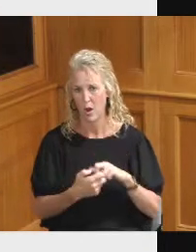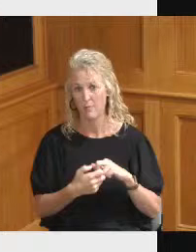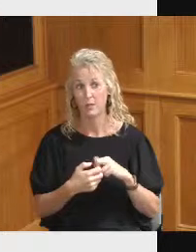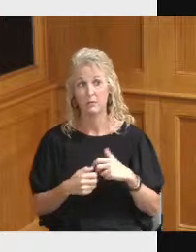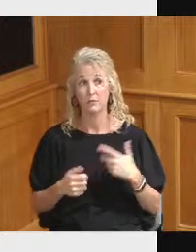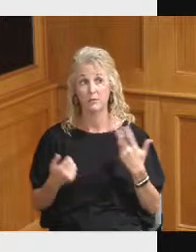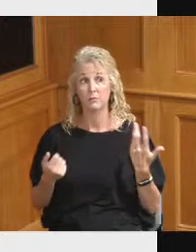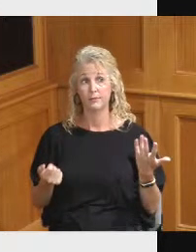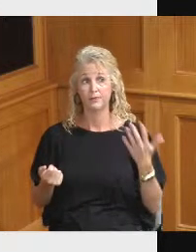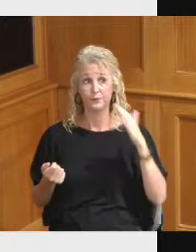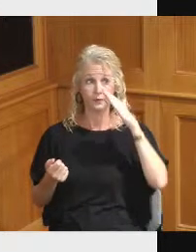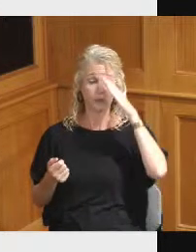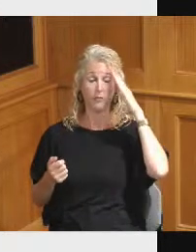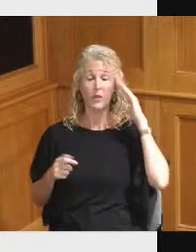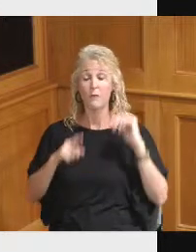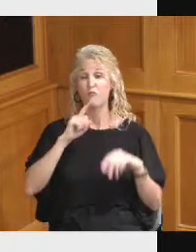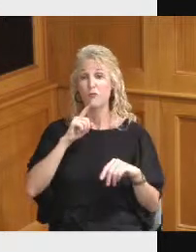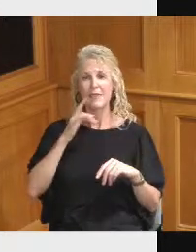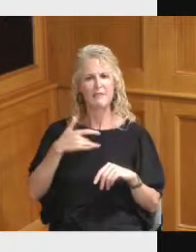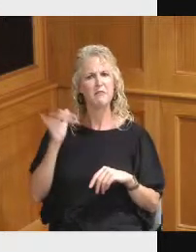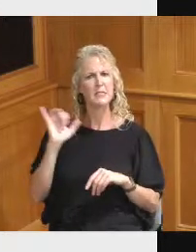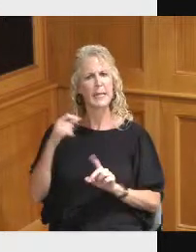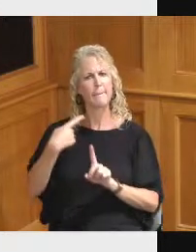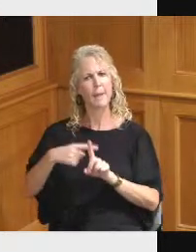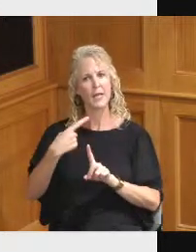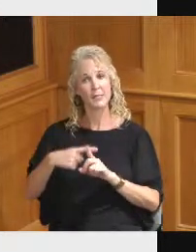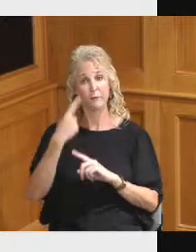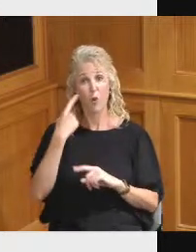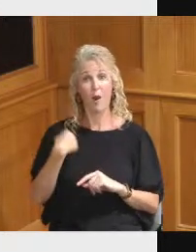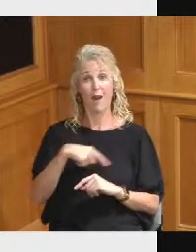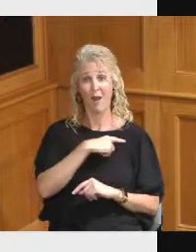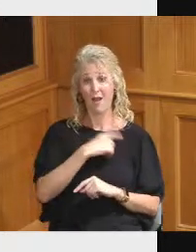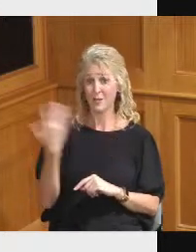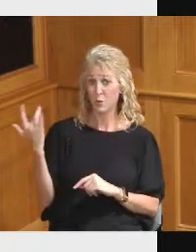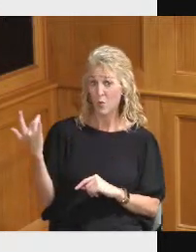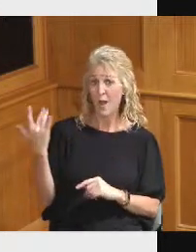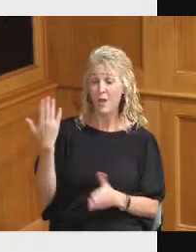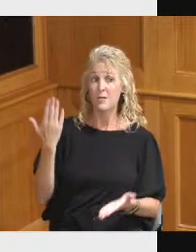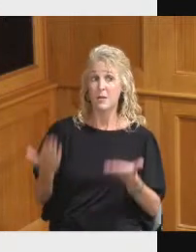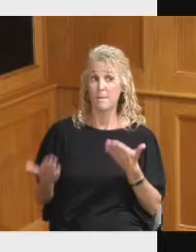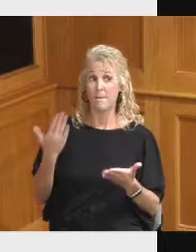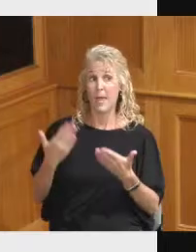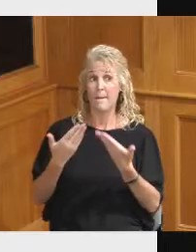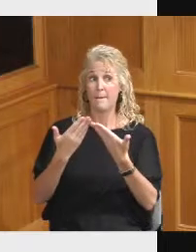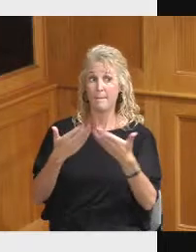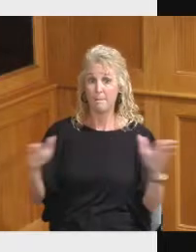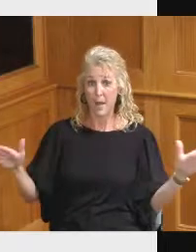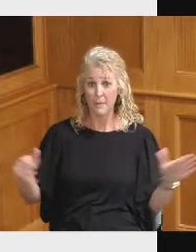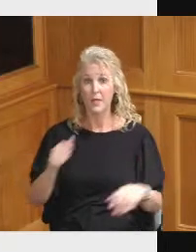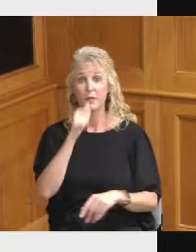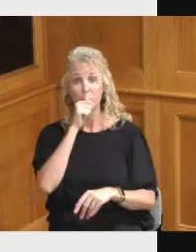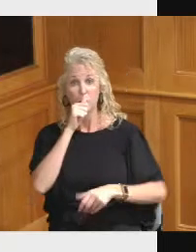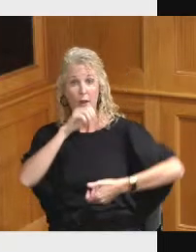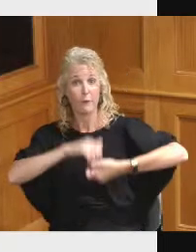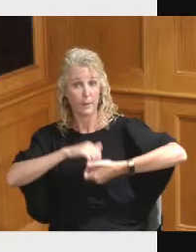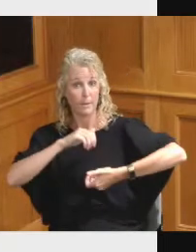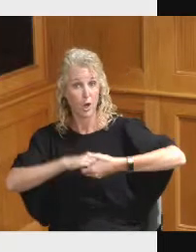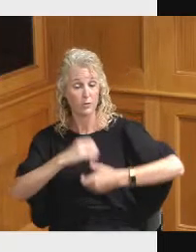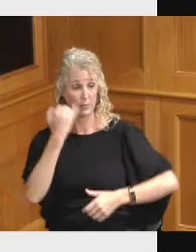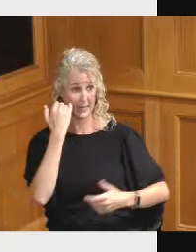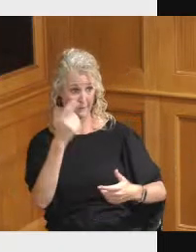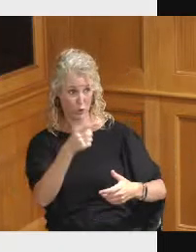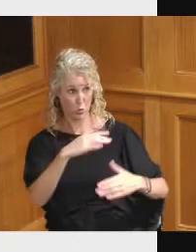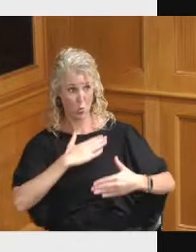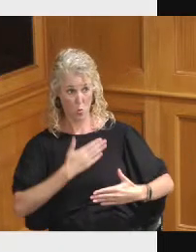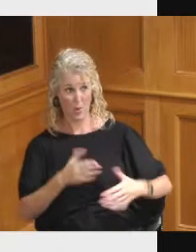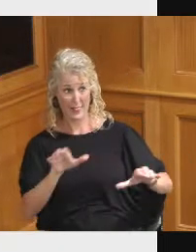big plus for MSD, there's the possibility of public-private partnership. We're like, oh, if you would do